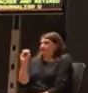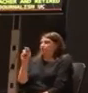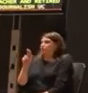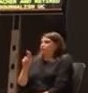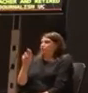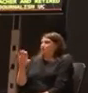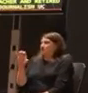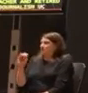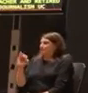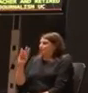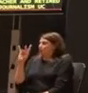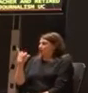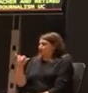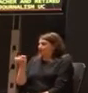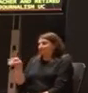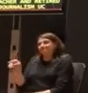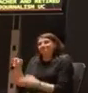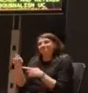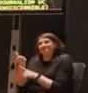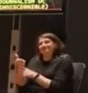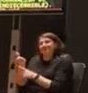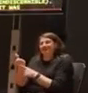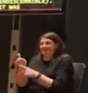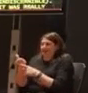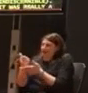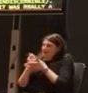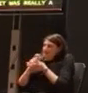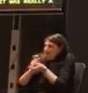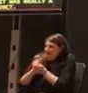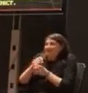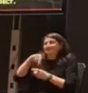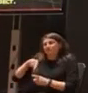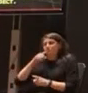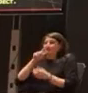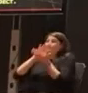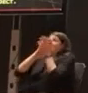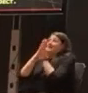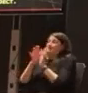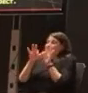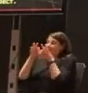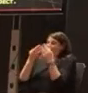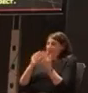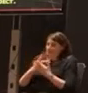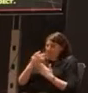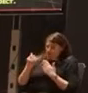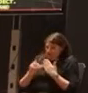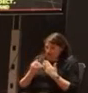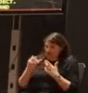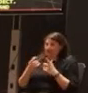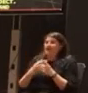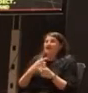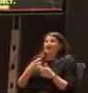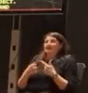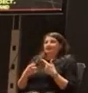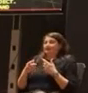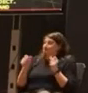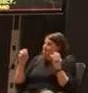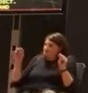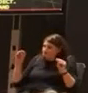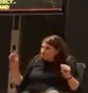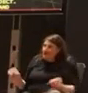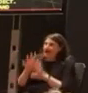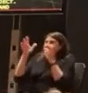was really a family project. And then magically, and I really say